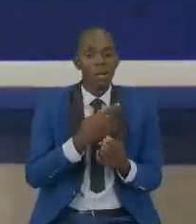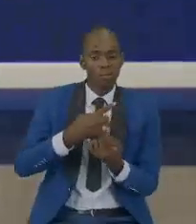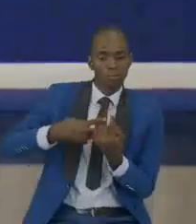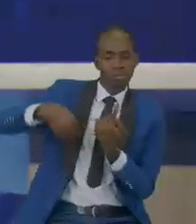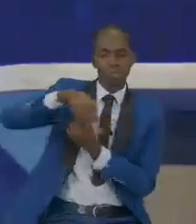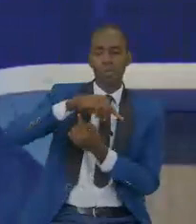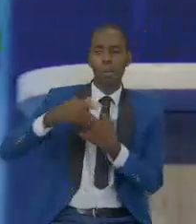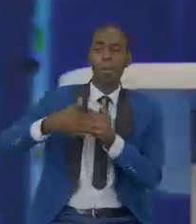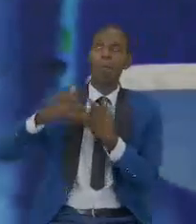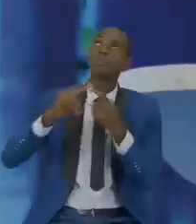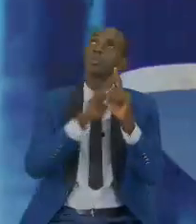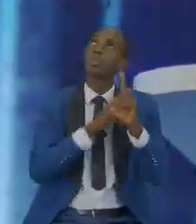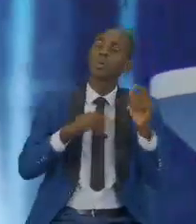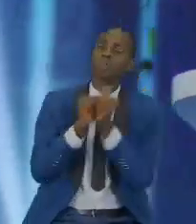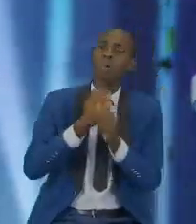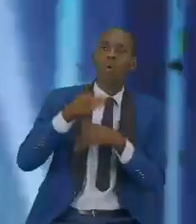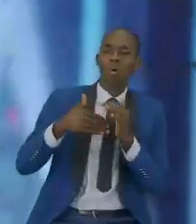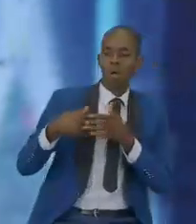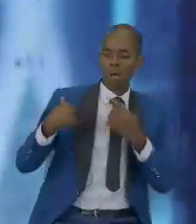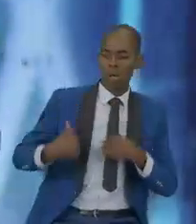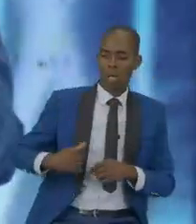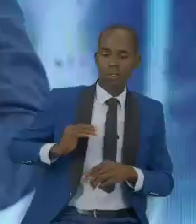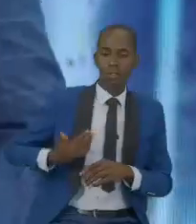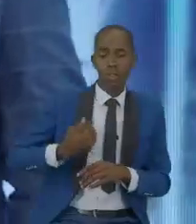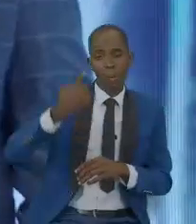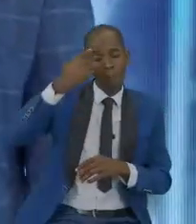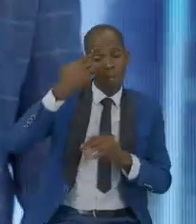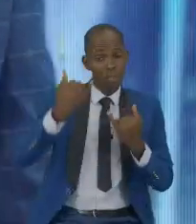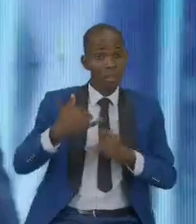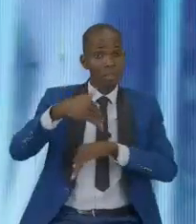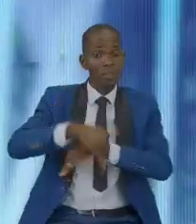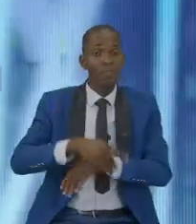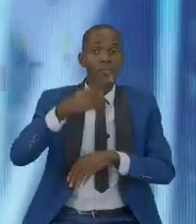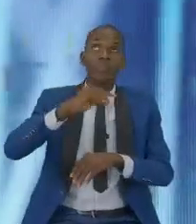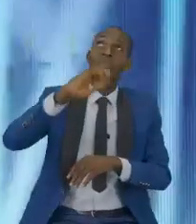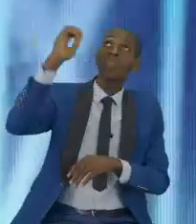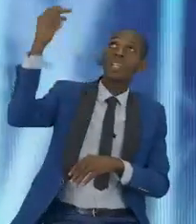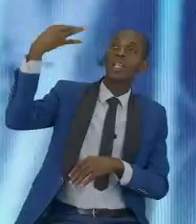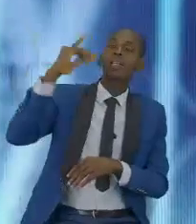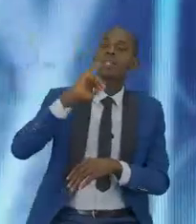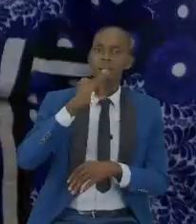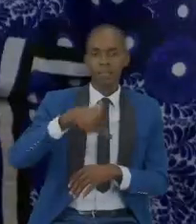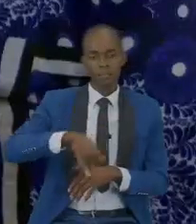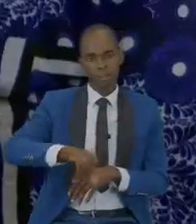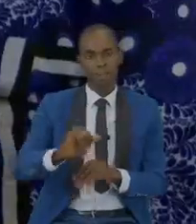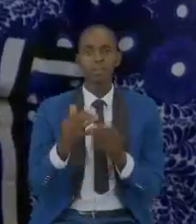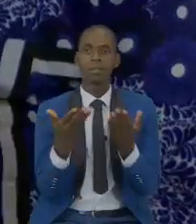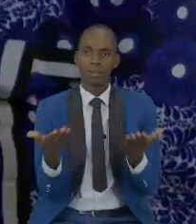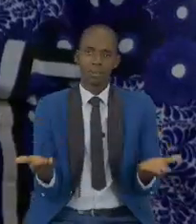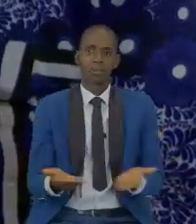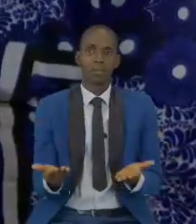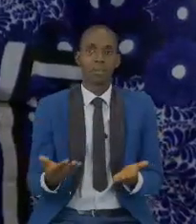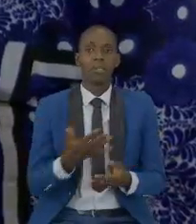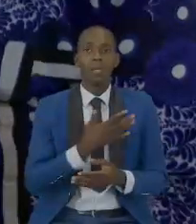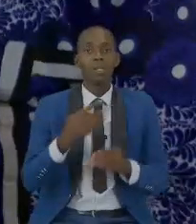your heart and all your soul and all your mind tonight, the grace is still available. And the Lord